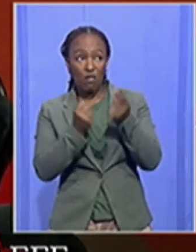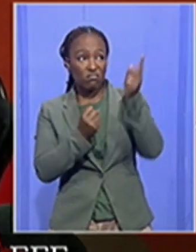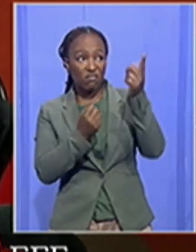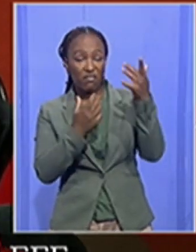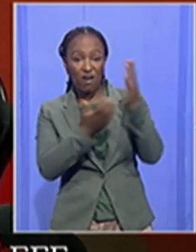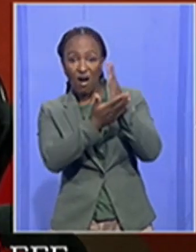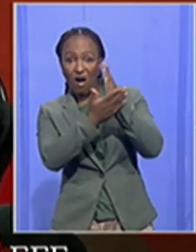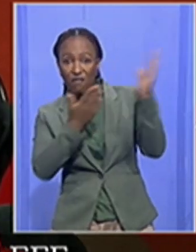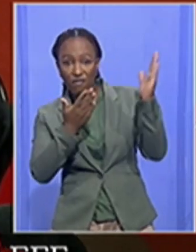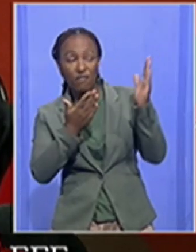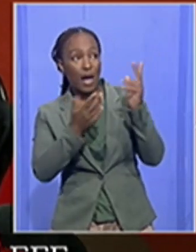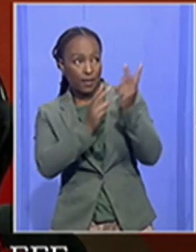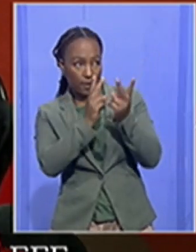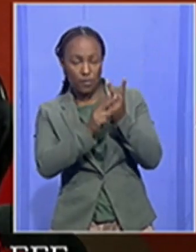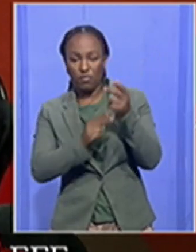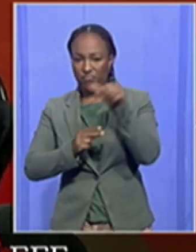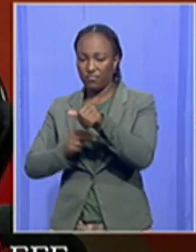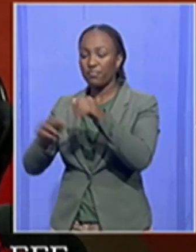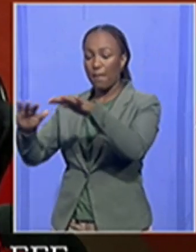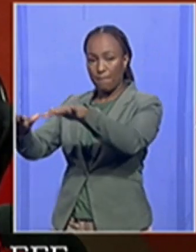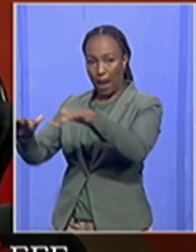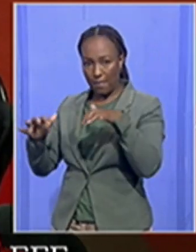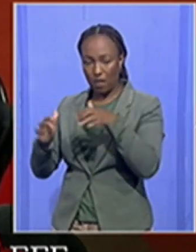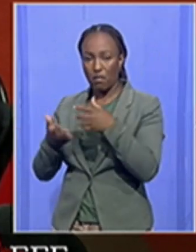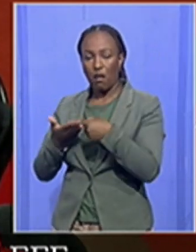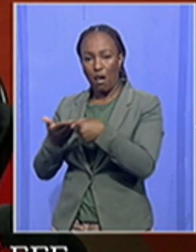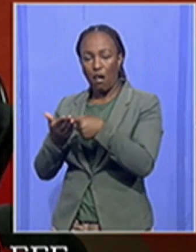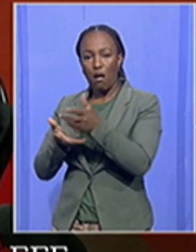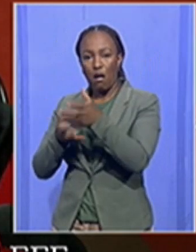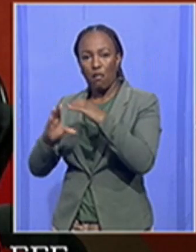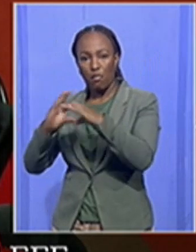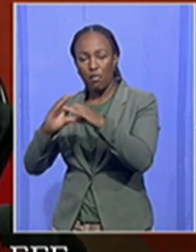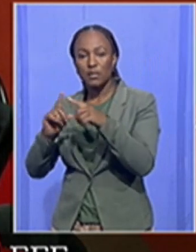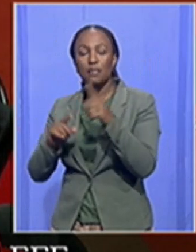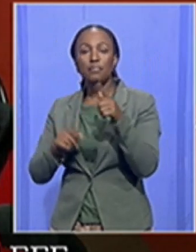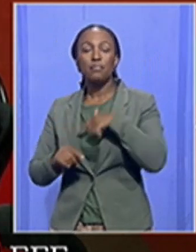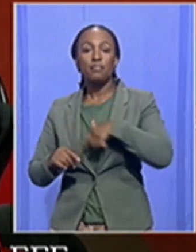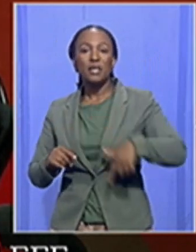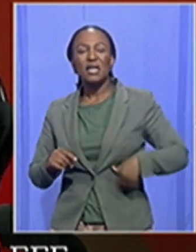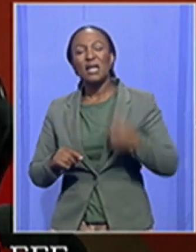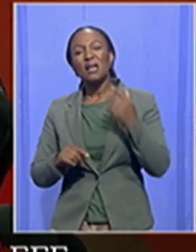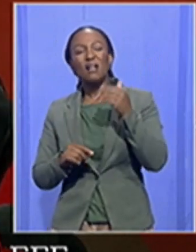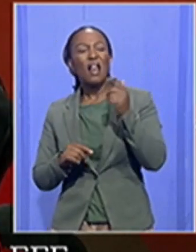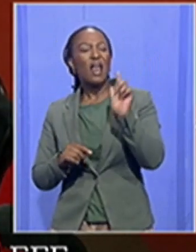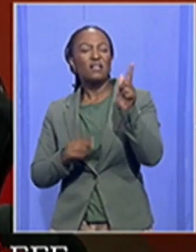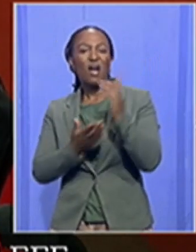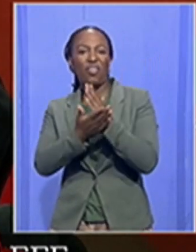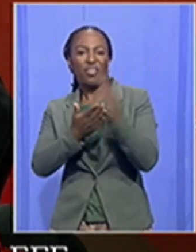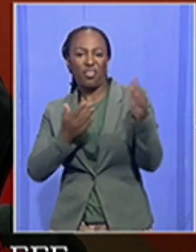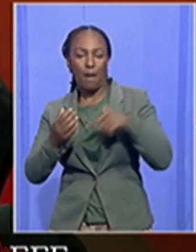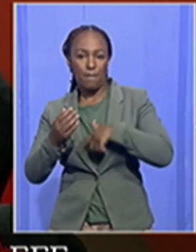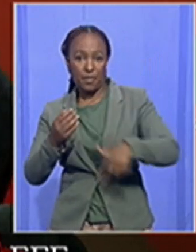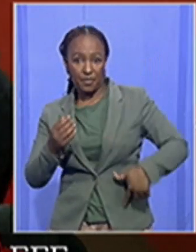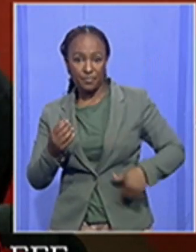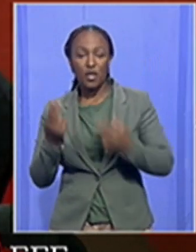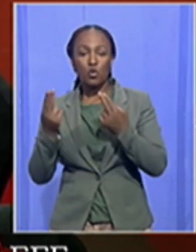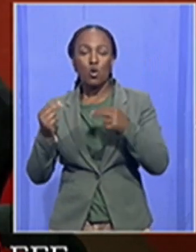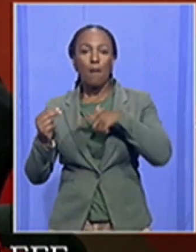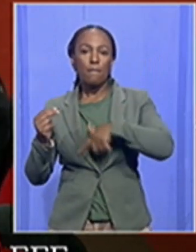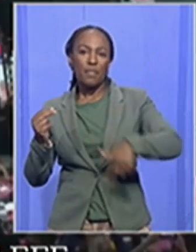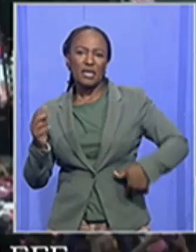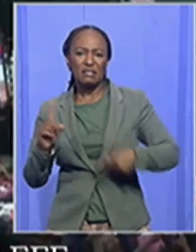in parliament. When Ramaphosa gets removed as the president of the ANC, the new president will not be interested